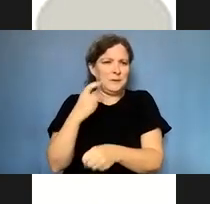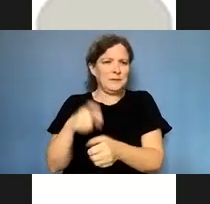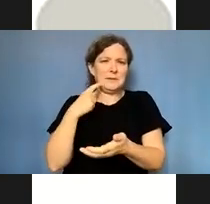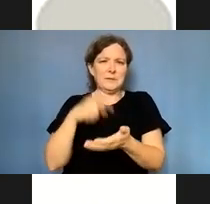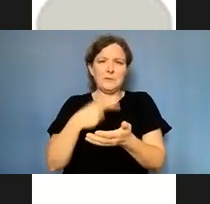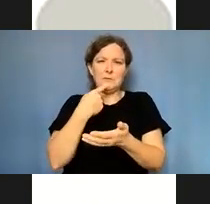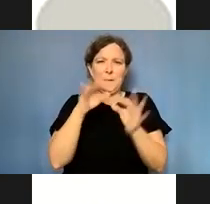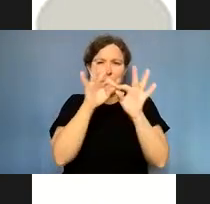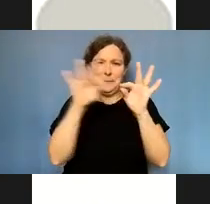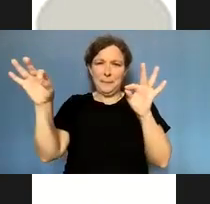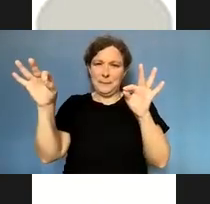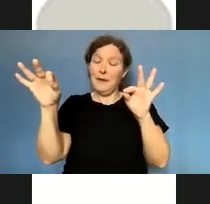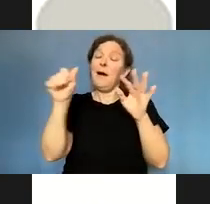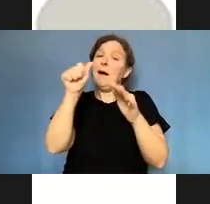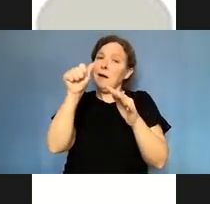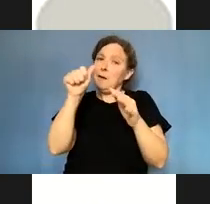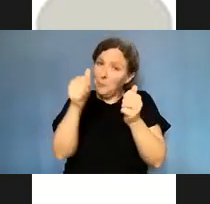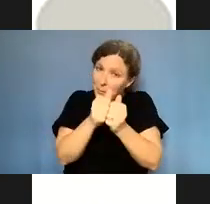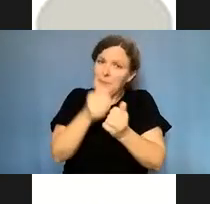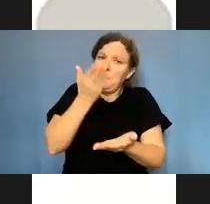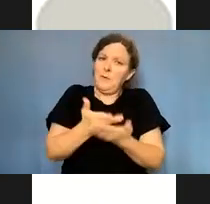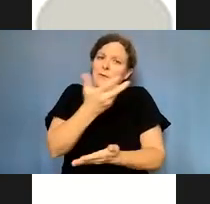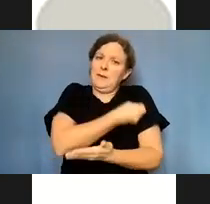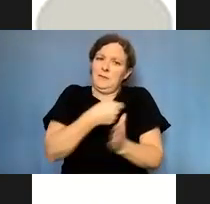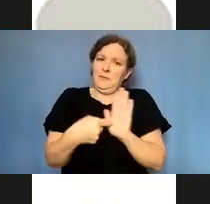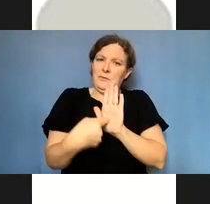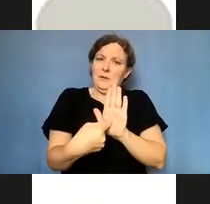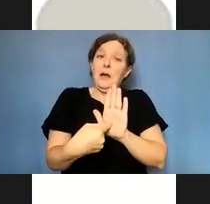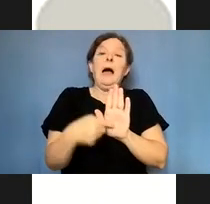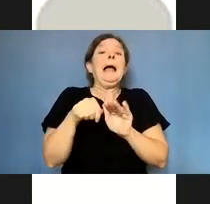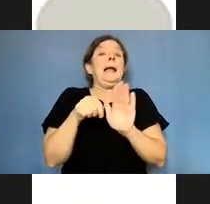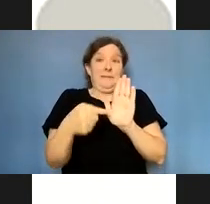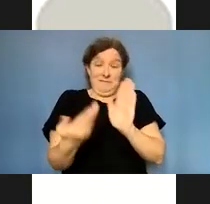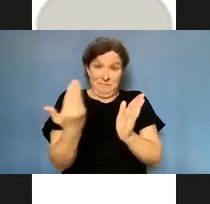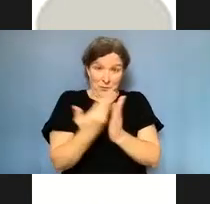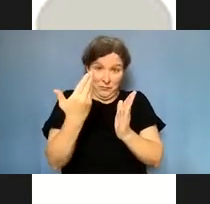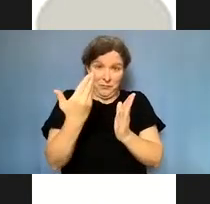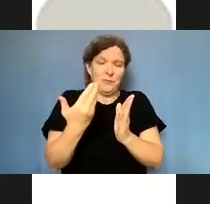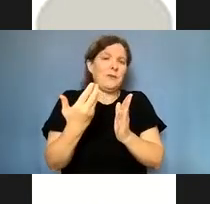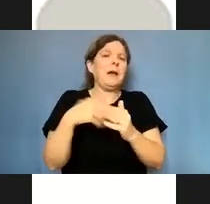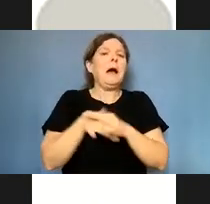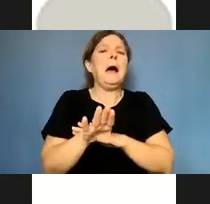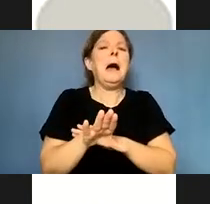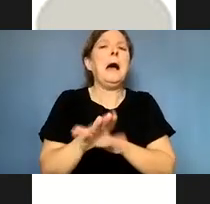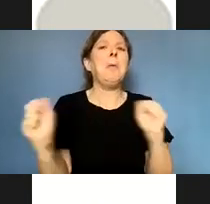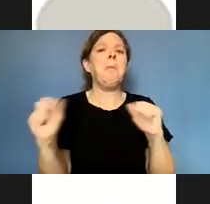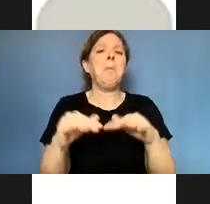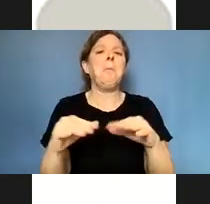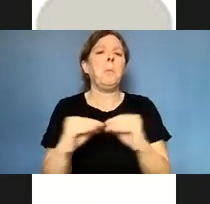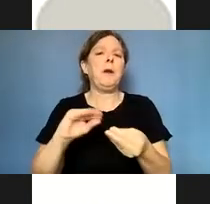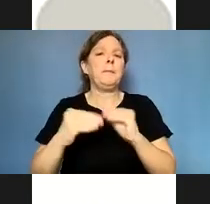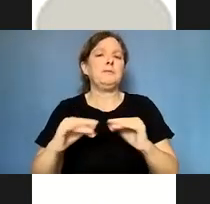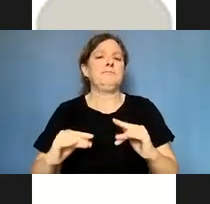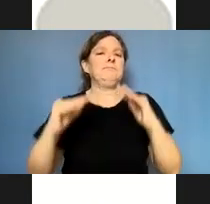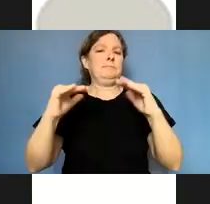This is all under the proof of vaccination policy, but you can now, the restaurants and other spaces can now fit more people into those